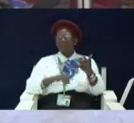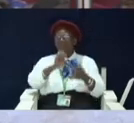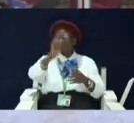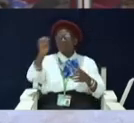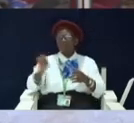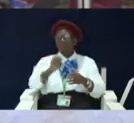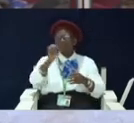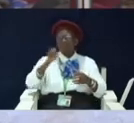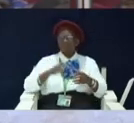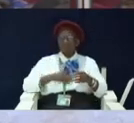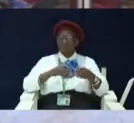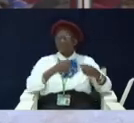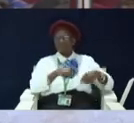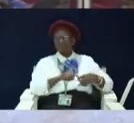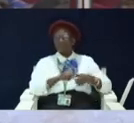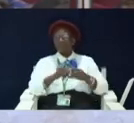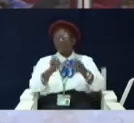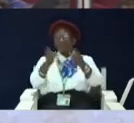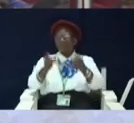for God.